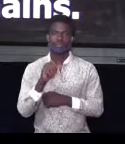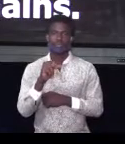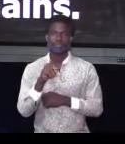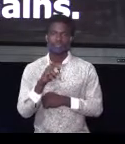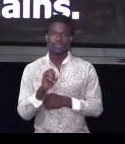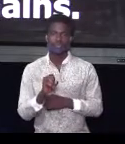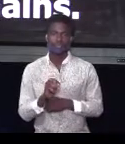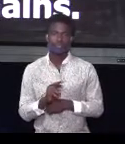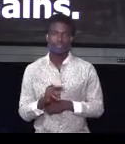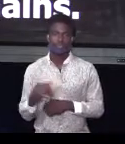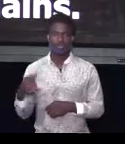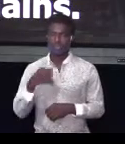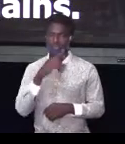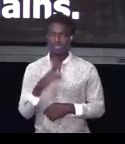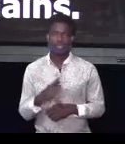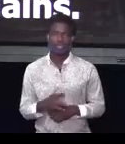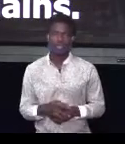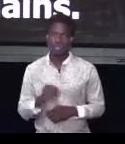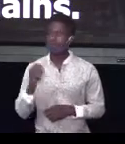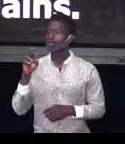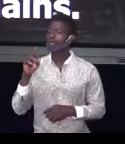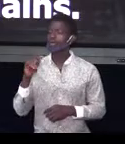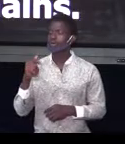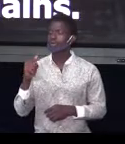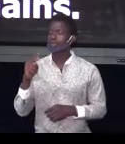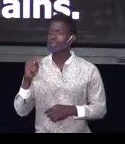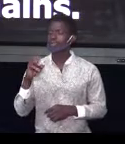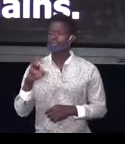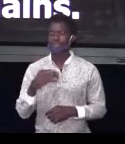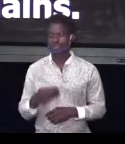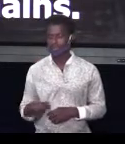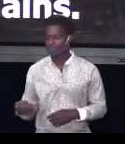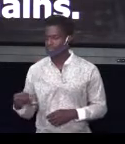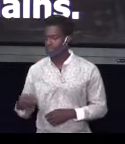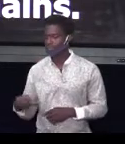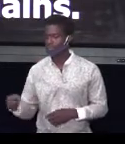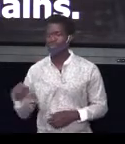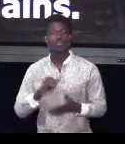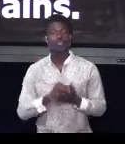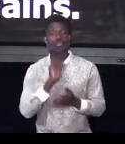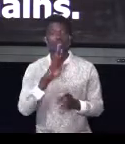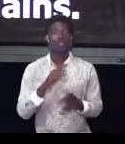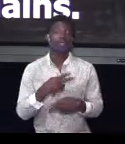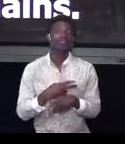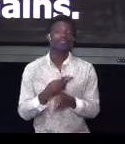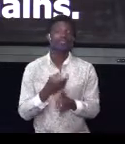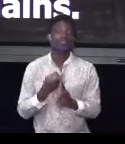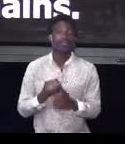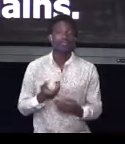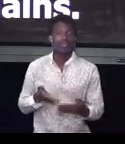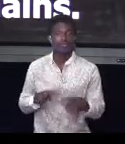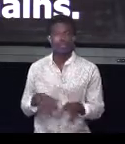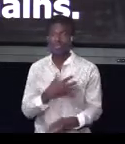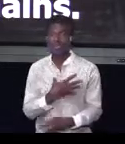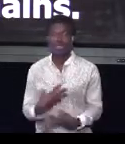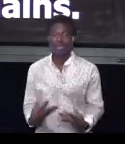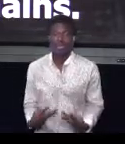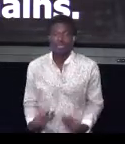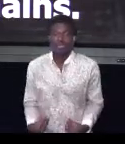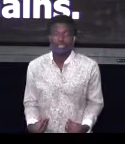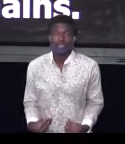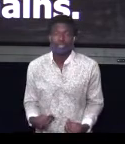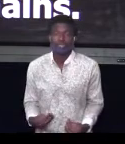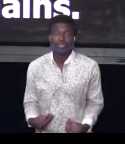Manures are organic substances that are produced from dead and decaying